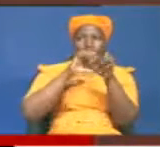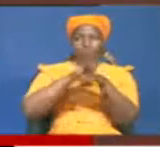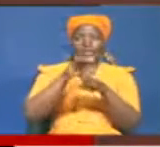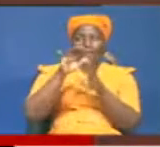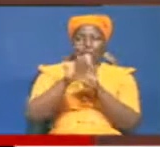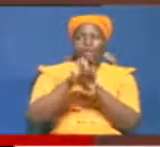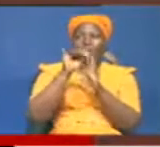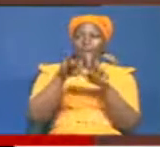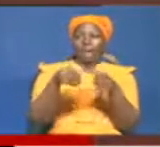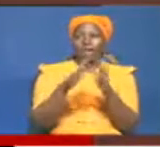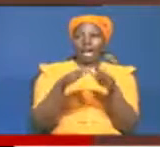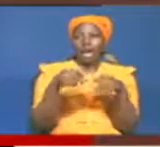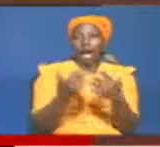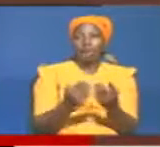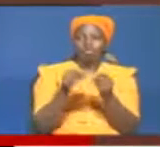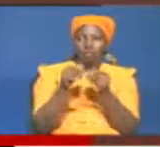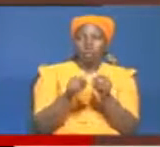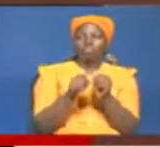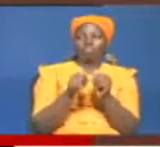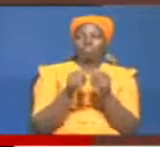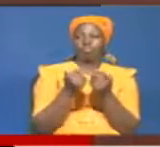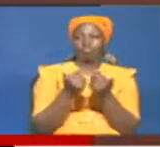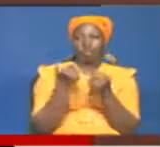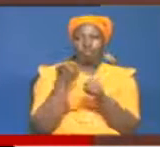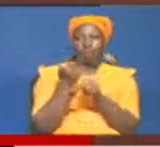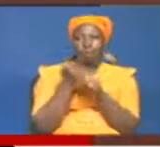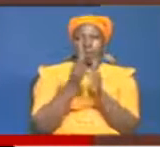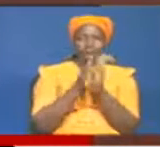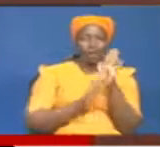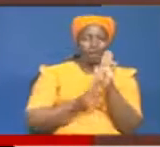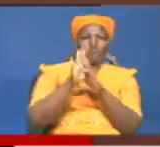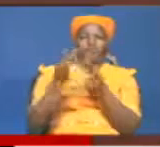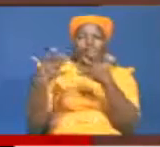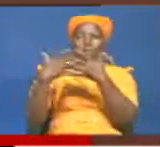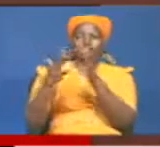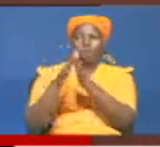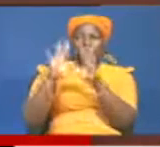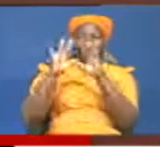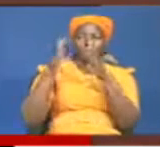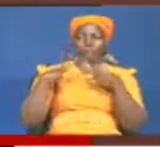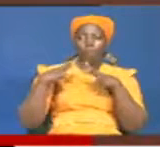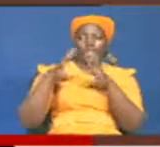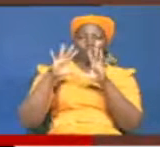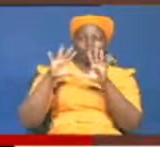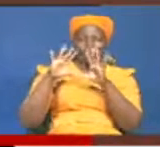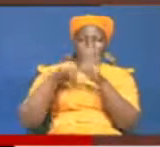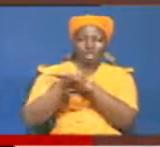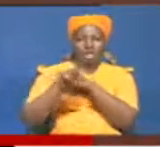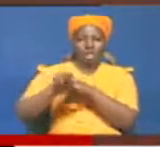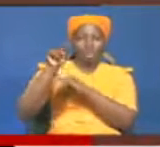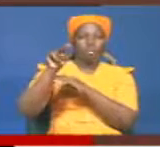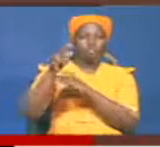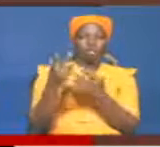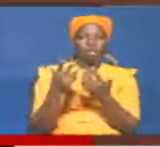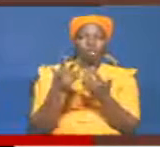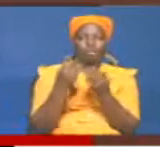up with development in tandem with their counterparts in the global north. And this led to many countries and many governments being told, do not